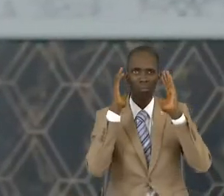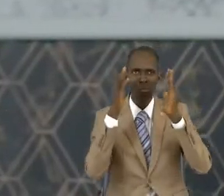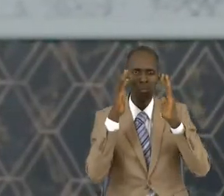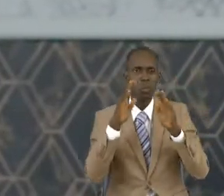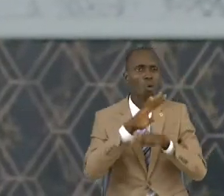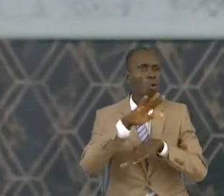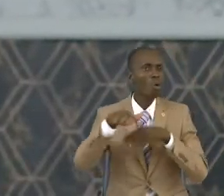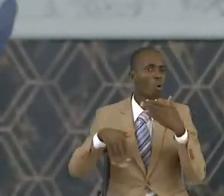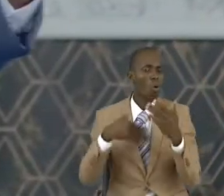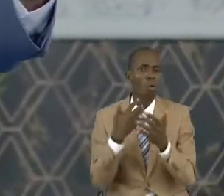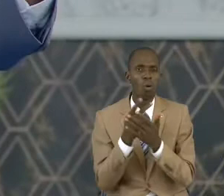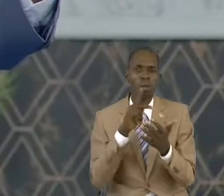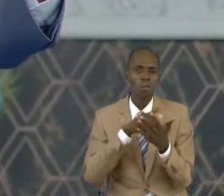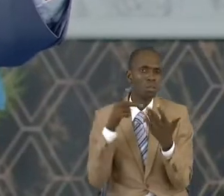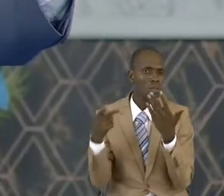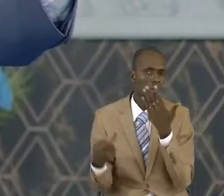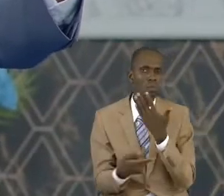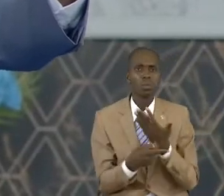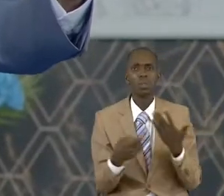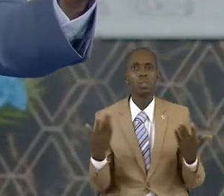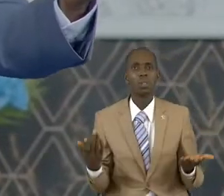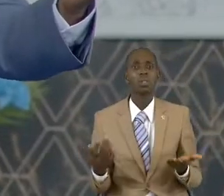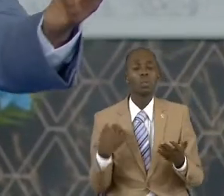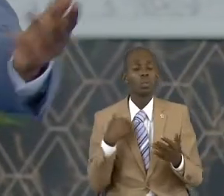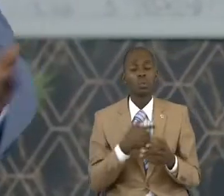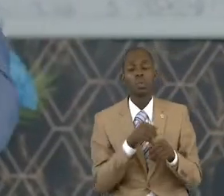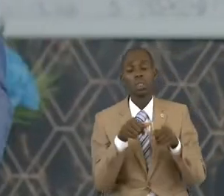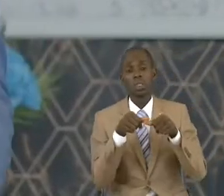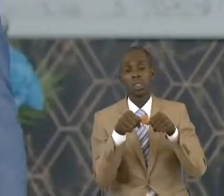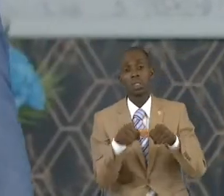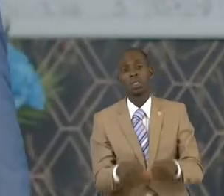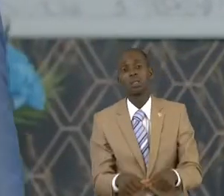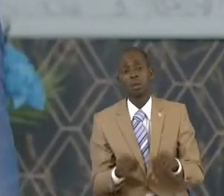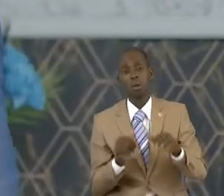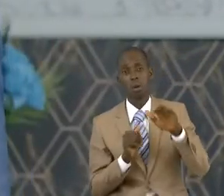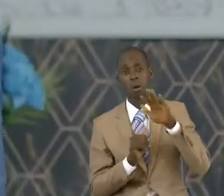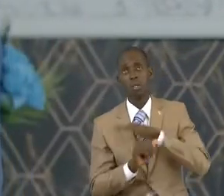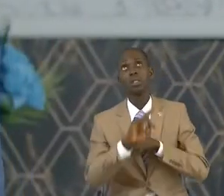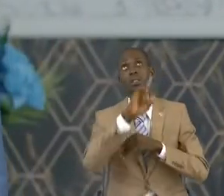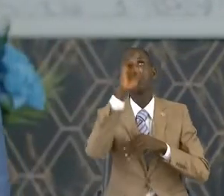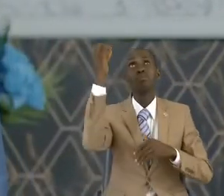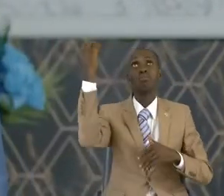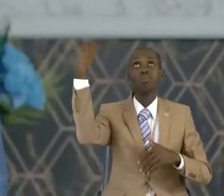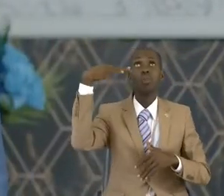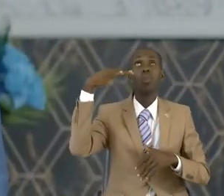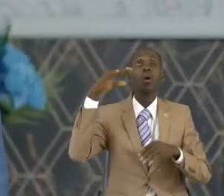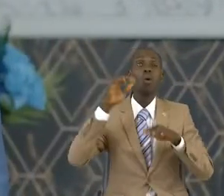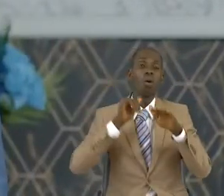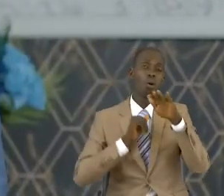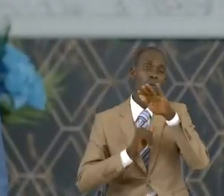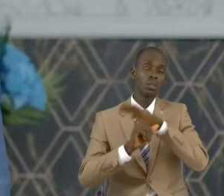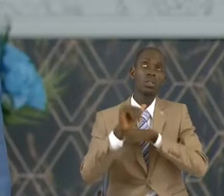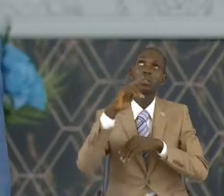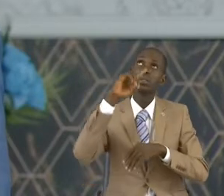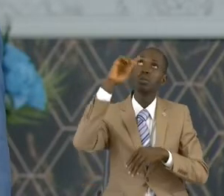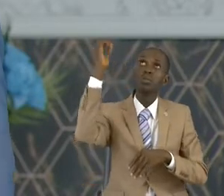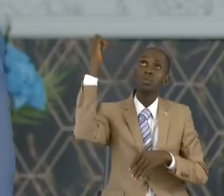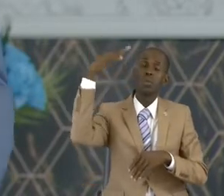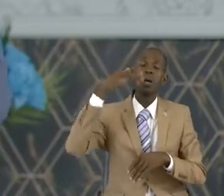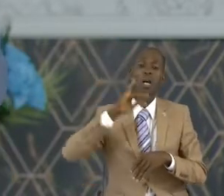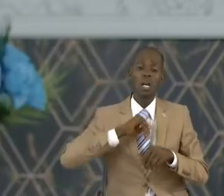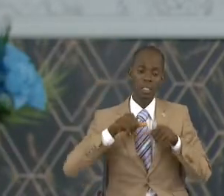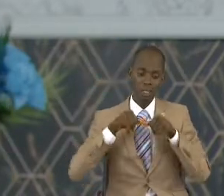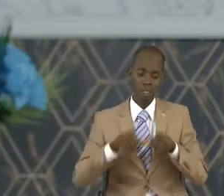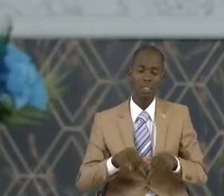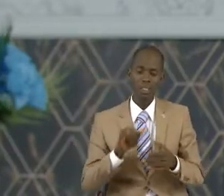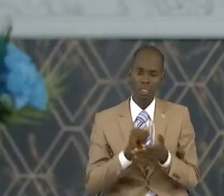good? Even when we have to stay in the sun, I stay in the sun. God make